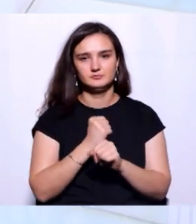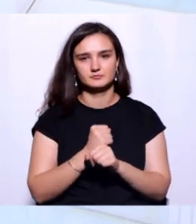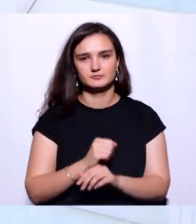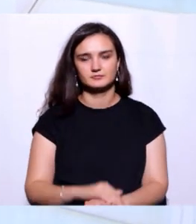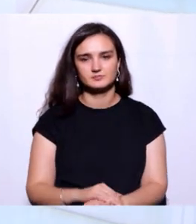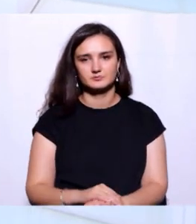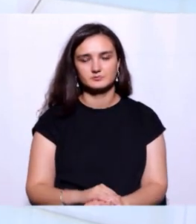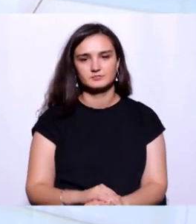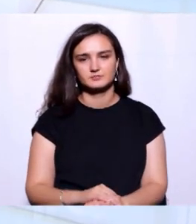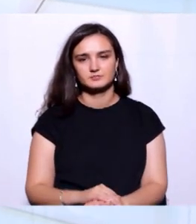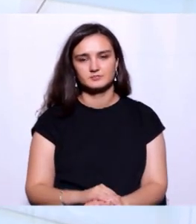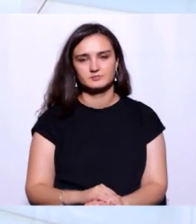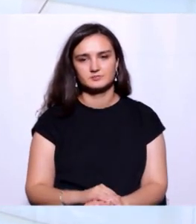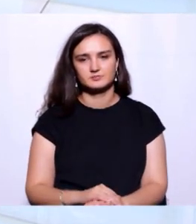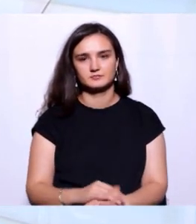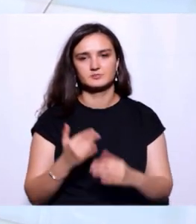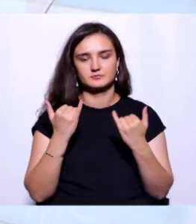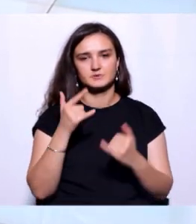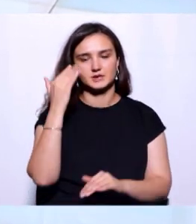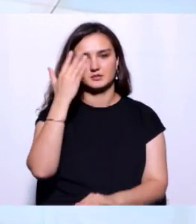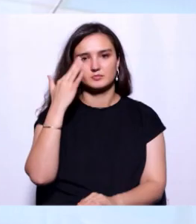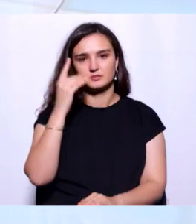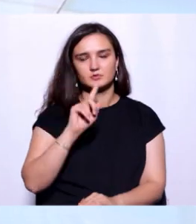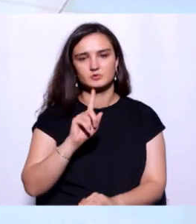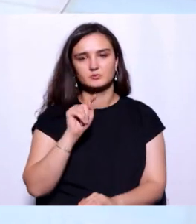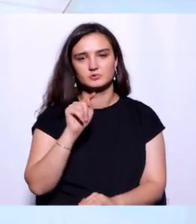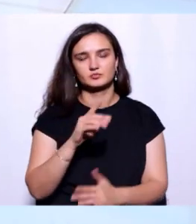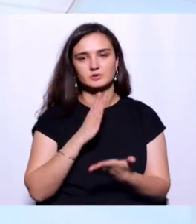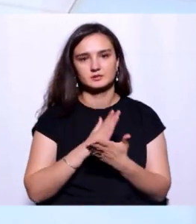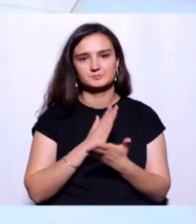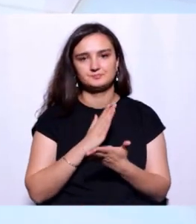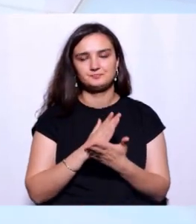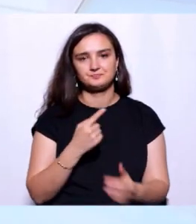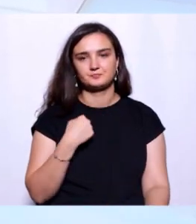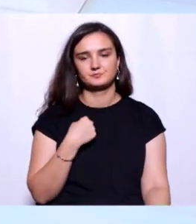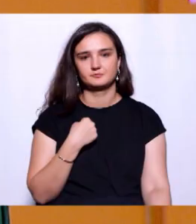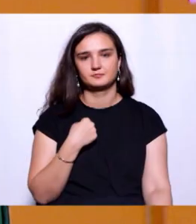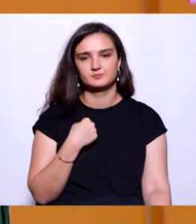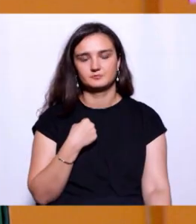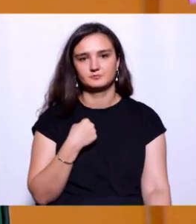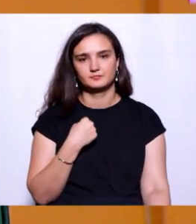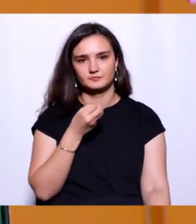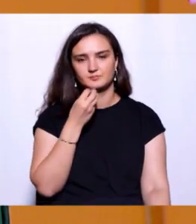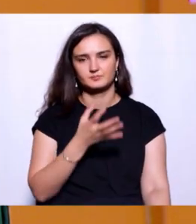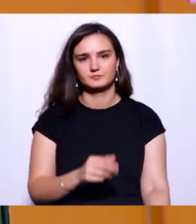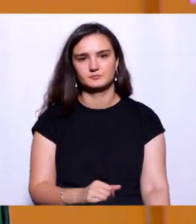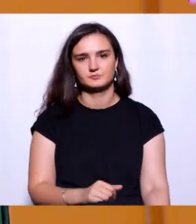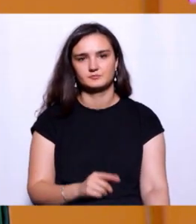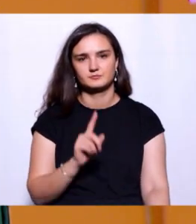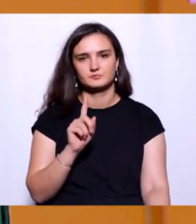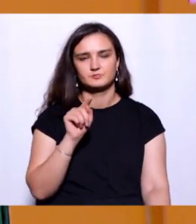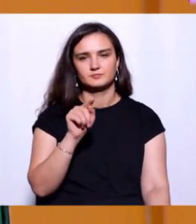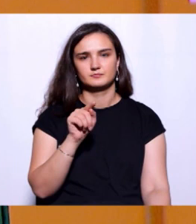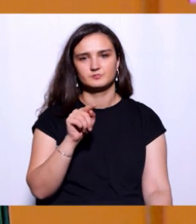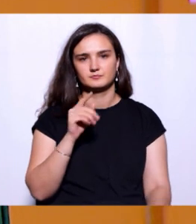Yes. So, now imagine that you are me. I will. Okay. Yeah. But